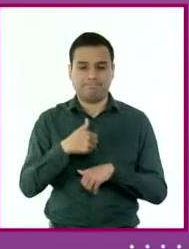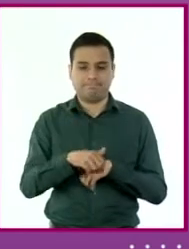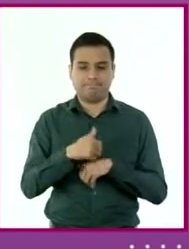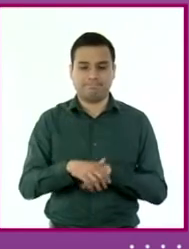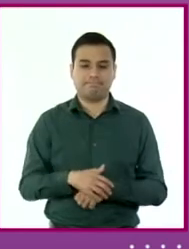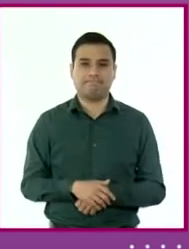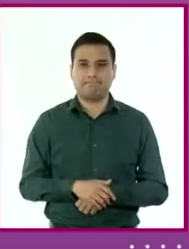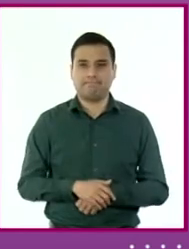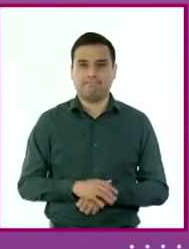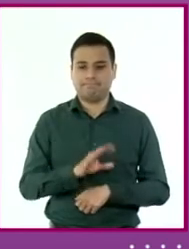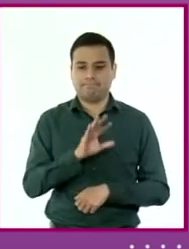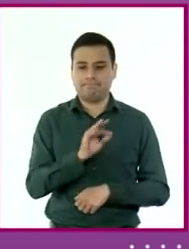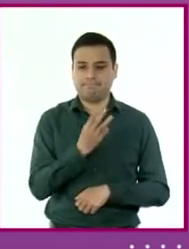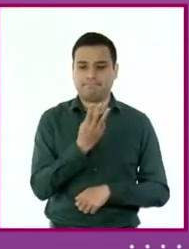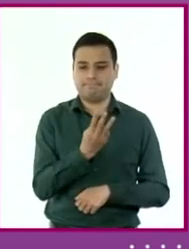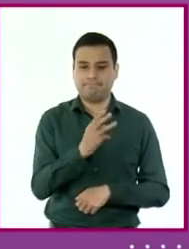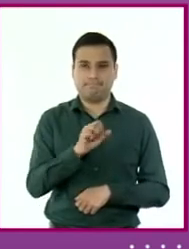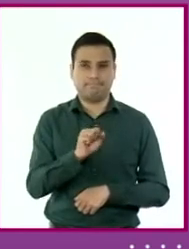is